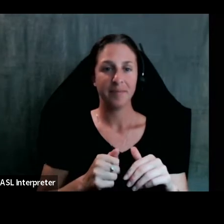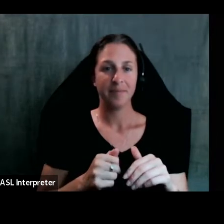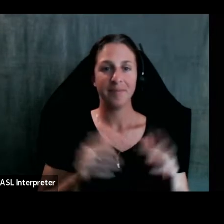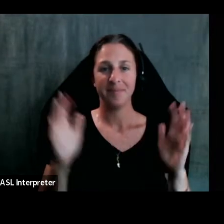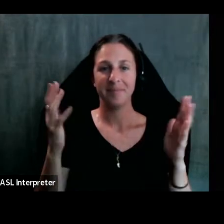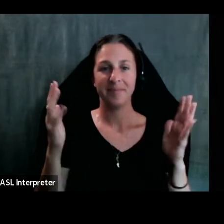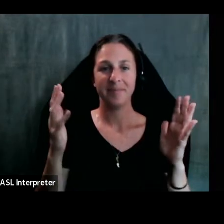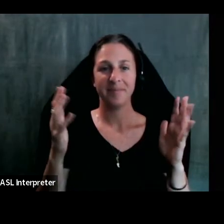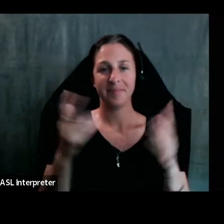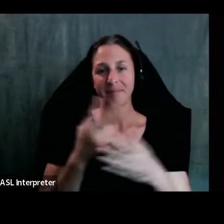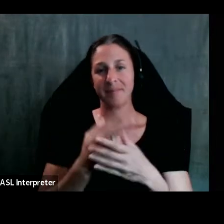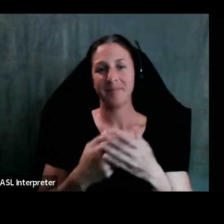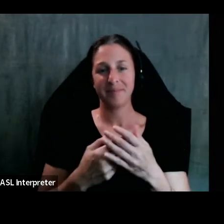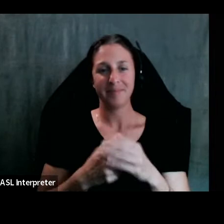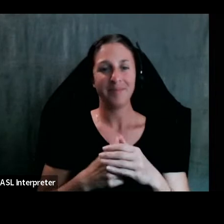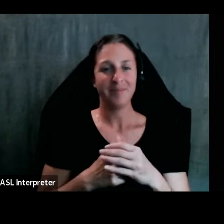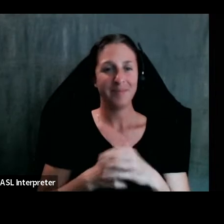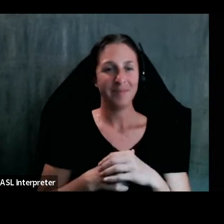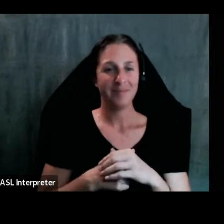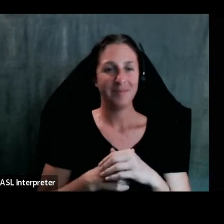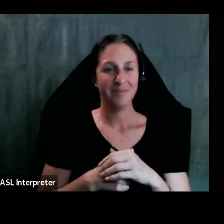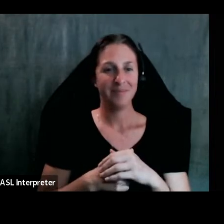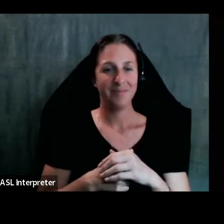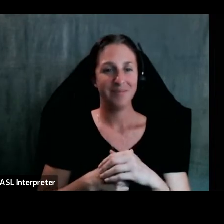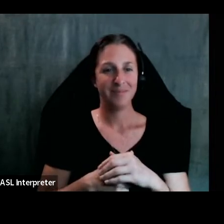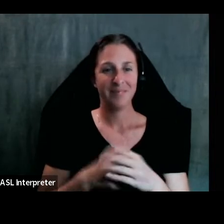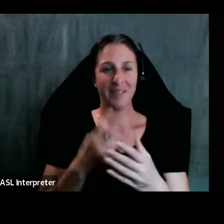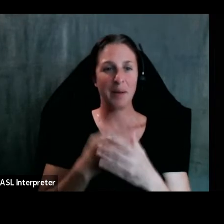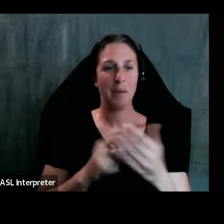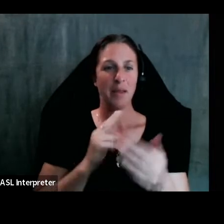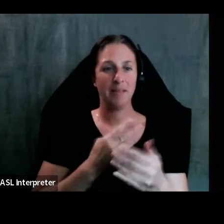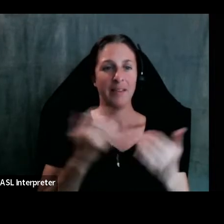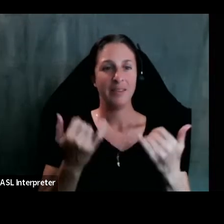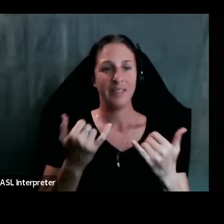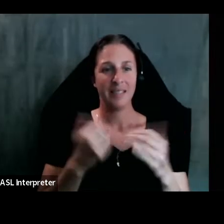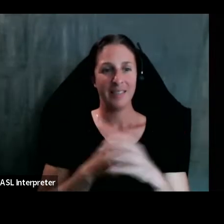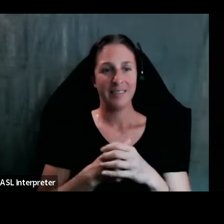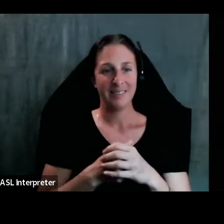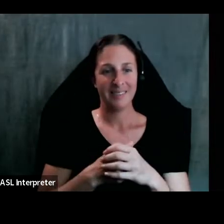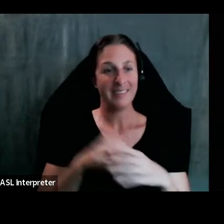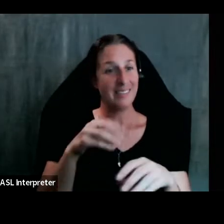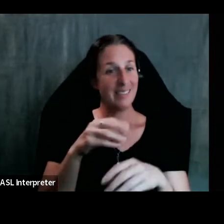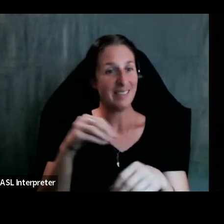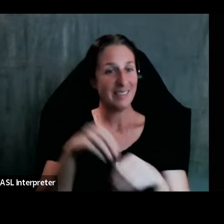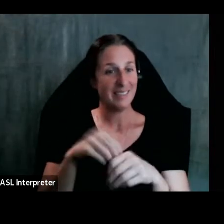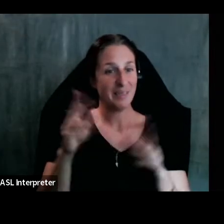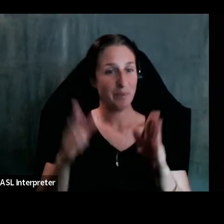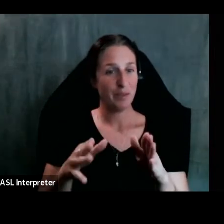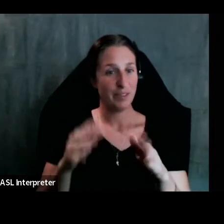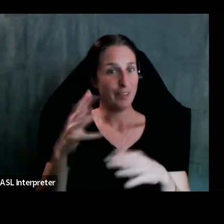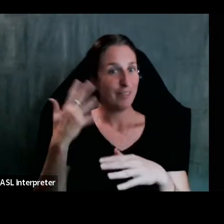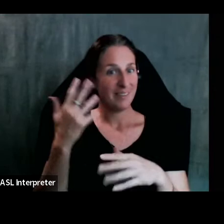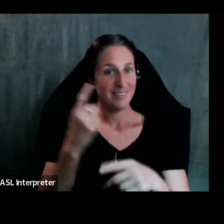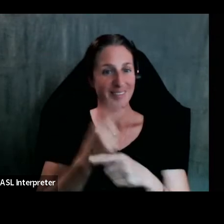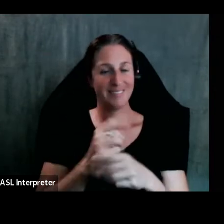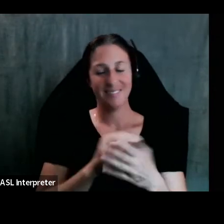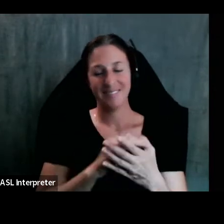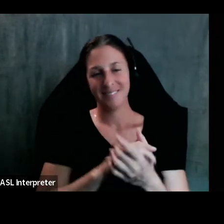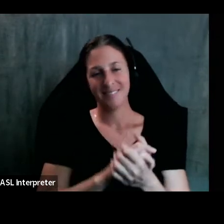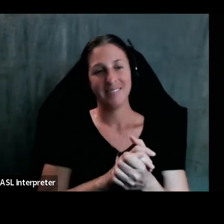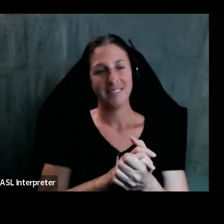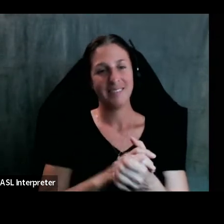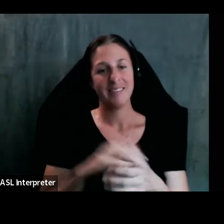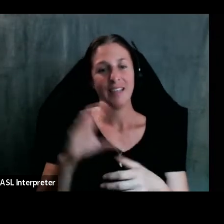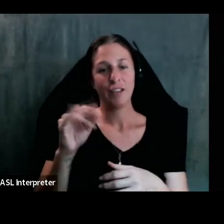Yay, both of you. We get both of us tonight. I love it. In person. It's crazy. Yeah. I'm